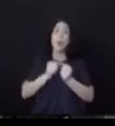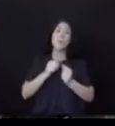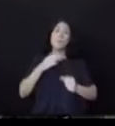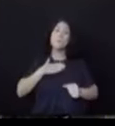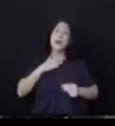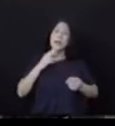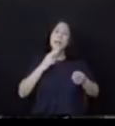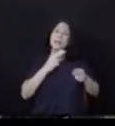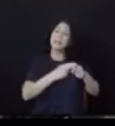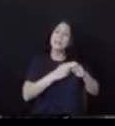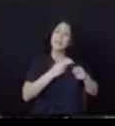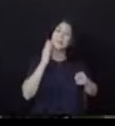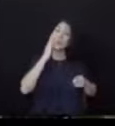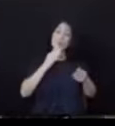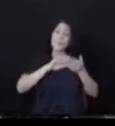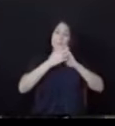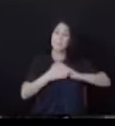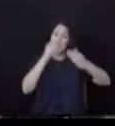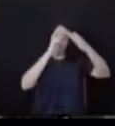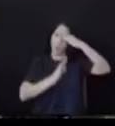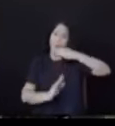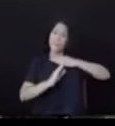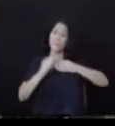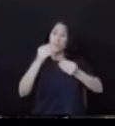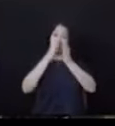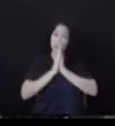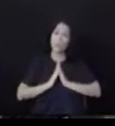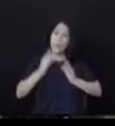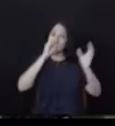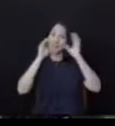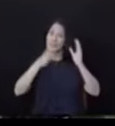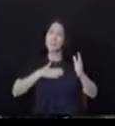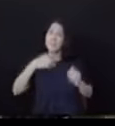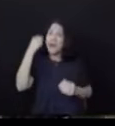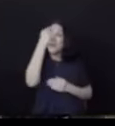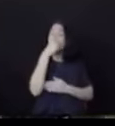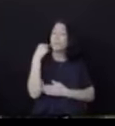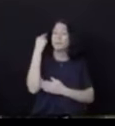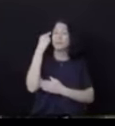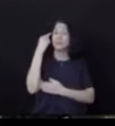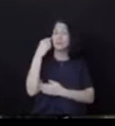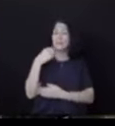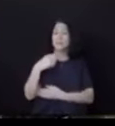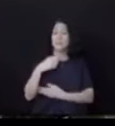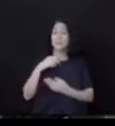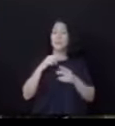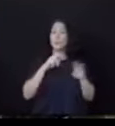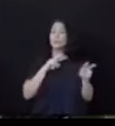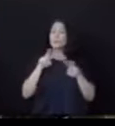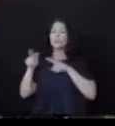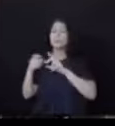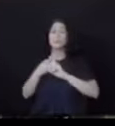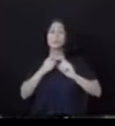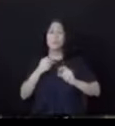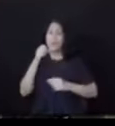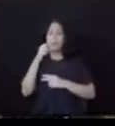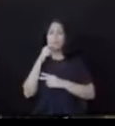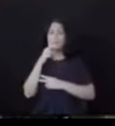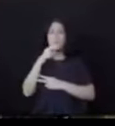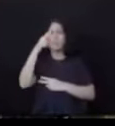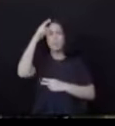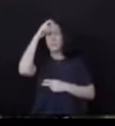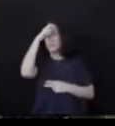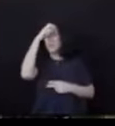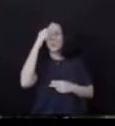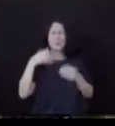themselves and pray and seek my face turn from their wicked wicked